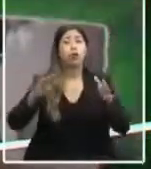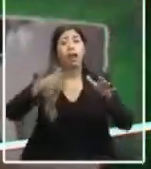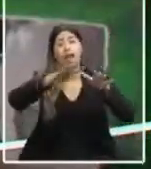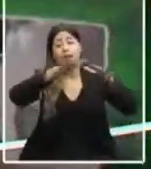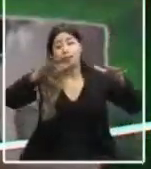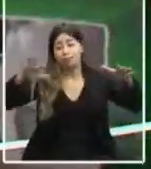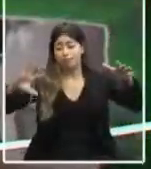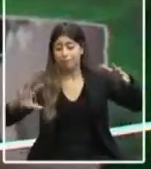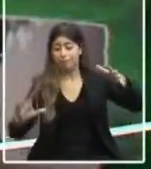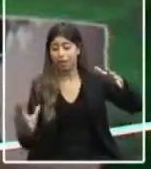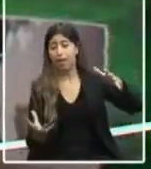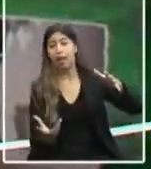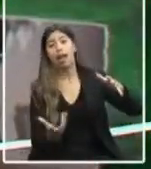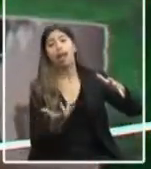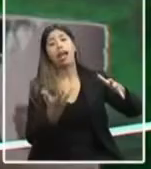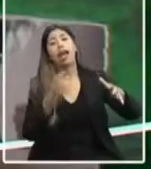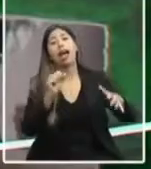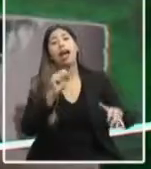it.